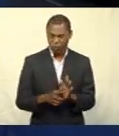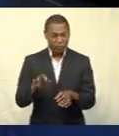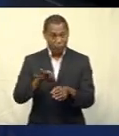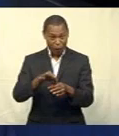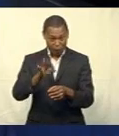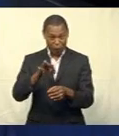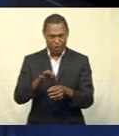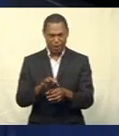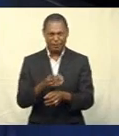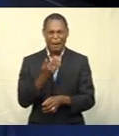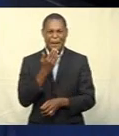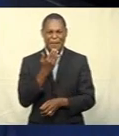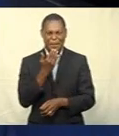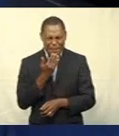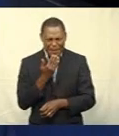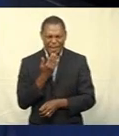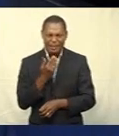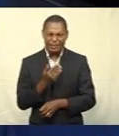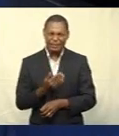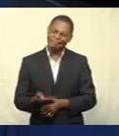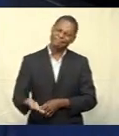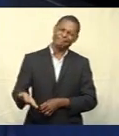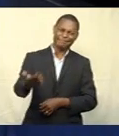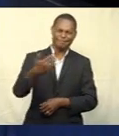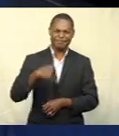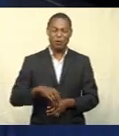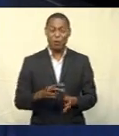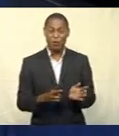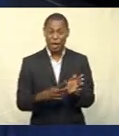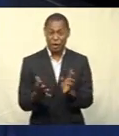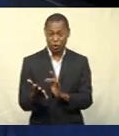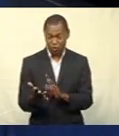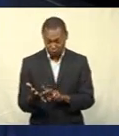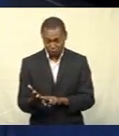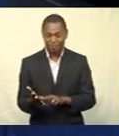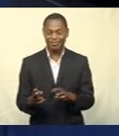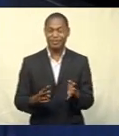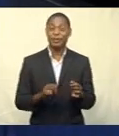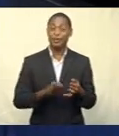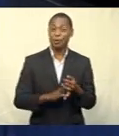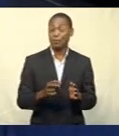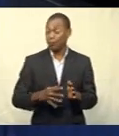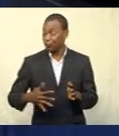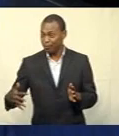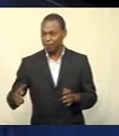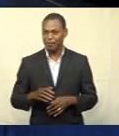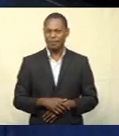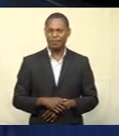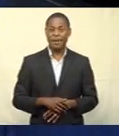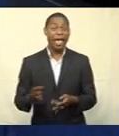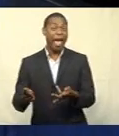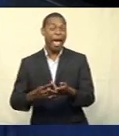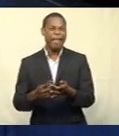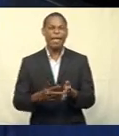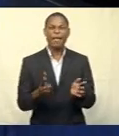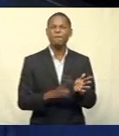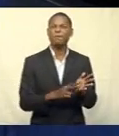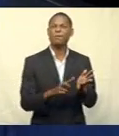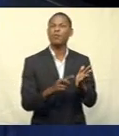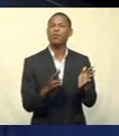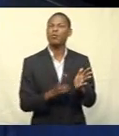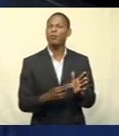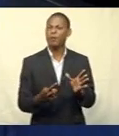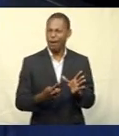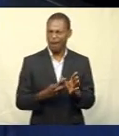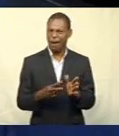please come down to Somosomo Village tomorrow afternoon. And the second one will be held at Wuna Village at 11 a.m.